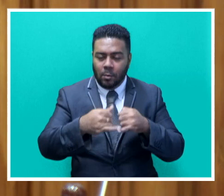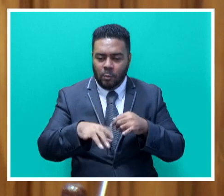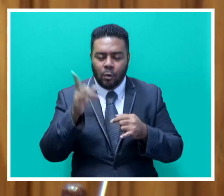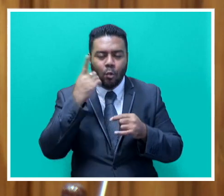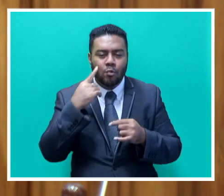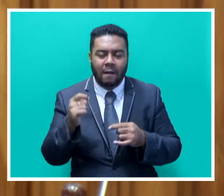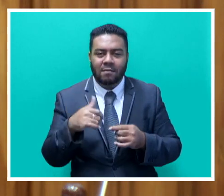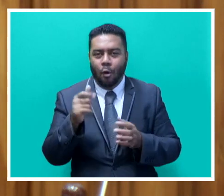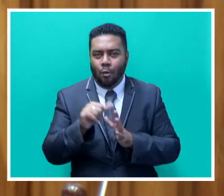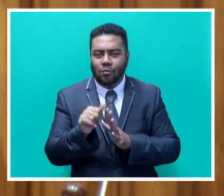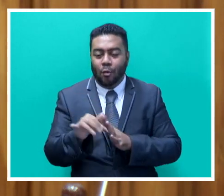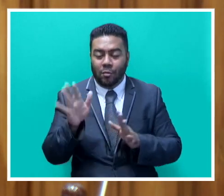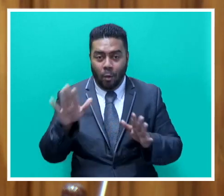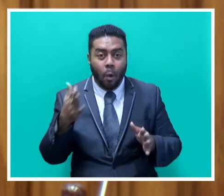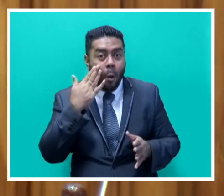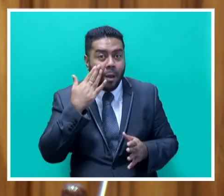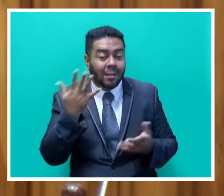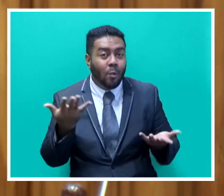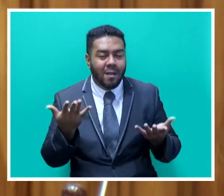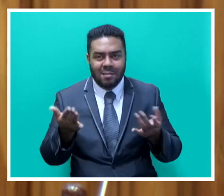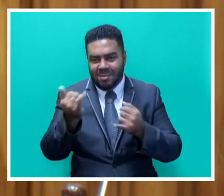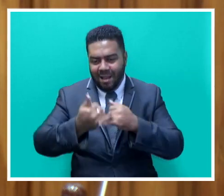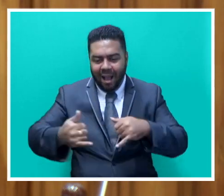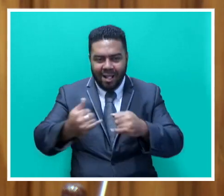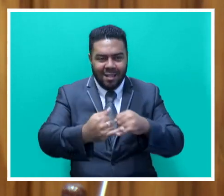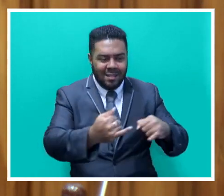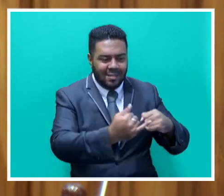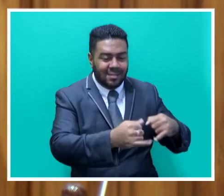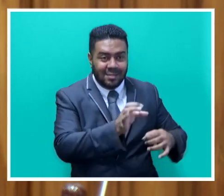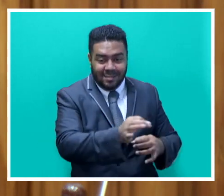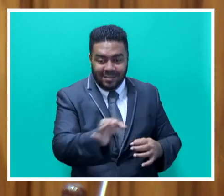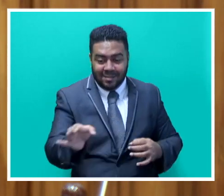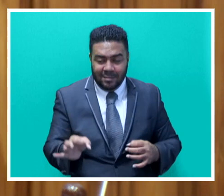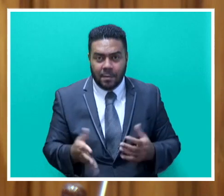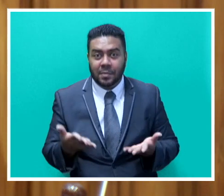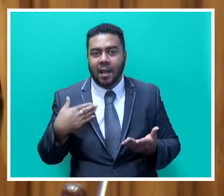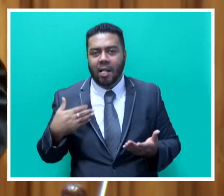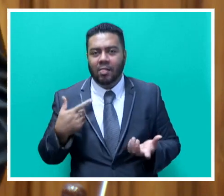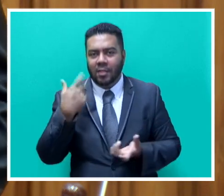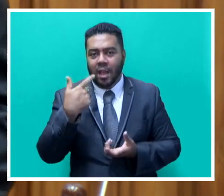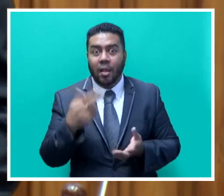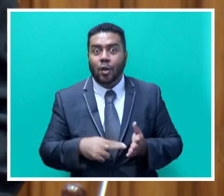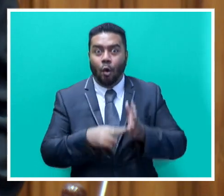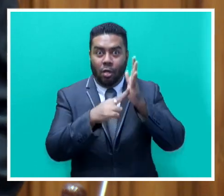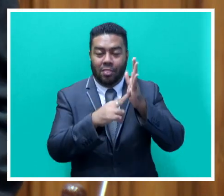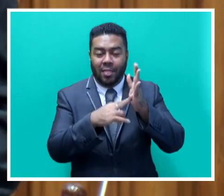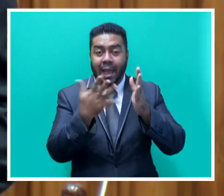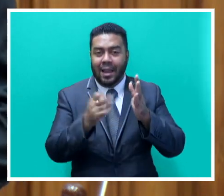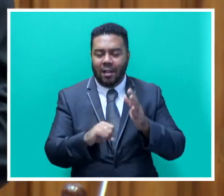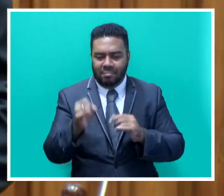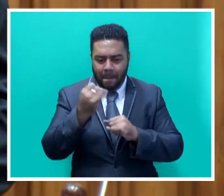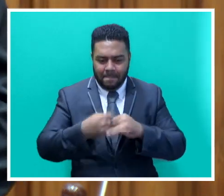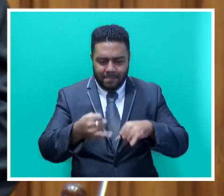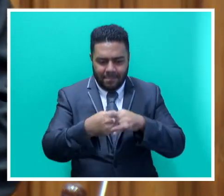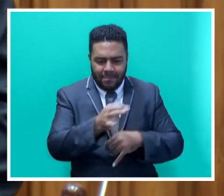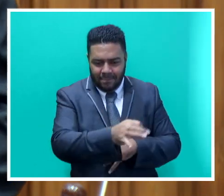communities. Awareness campaigns have been carried out in their communities, and healthcare facilities in the Northern Division and also in the maritime areas